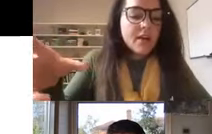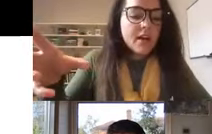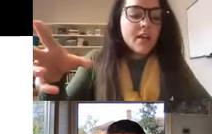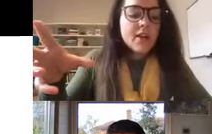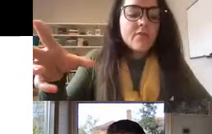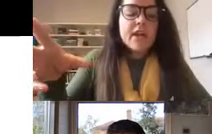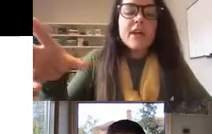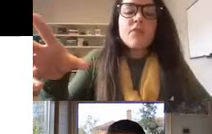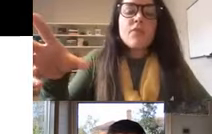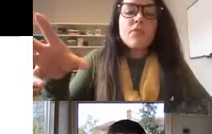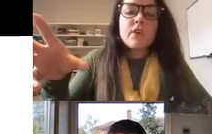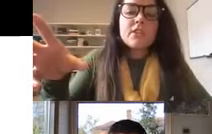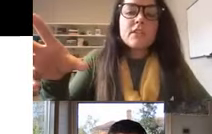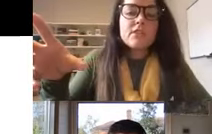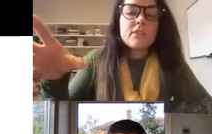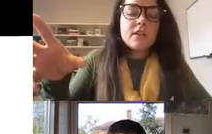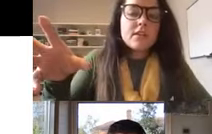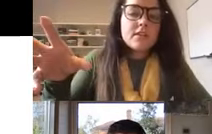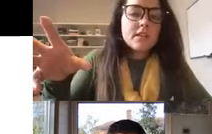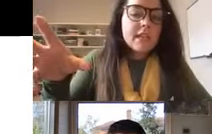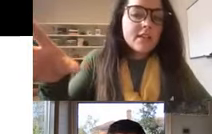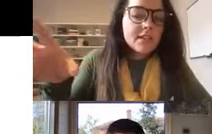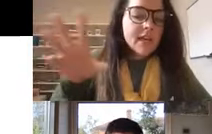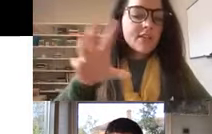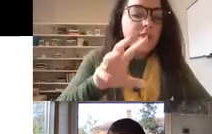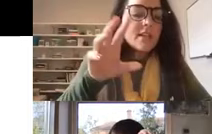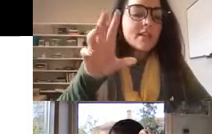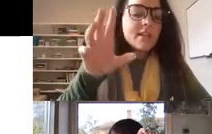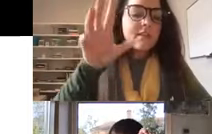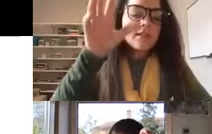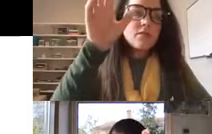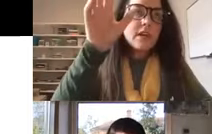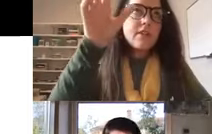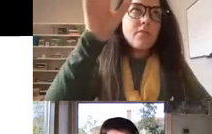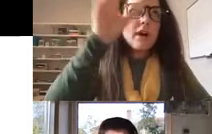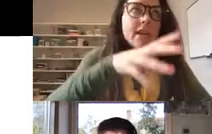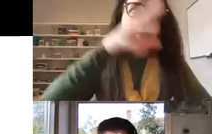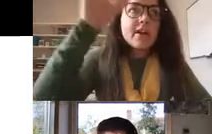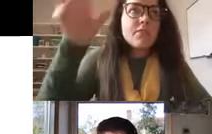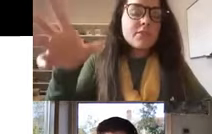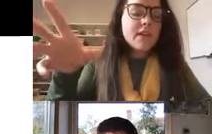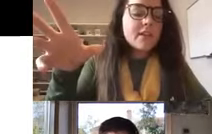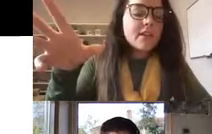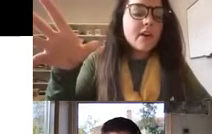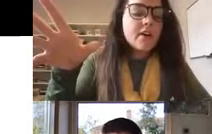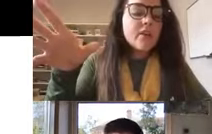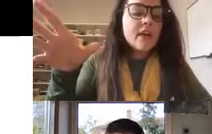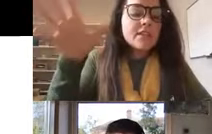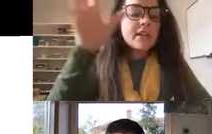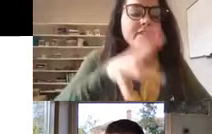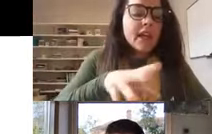phenomenon, right? Which the tendency has been to this kind of binary perspective